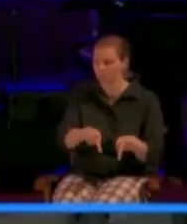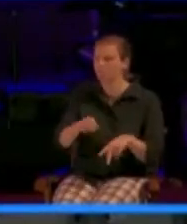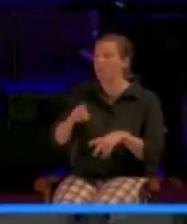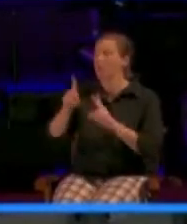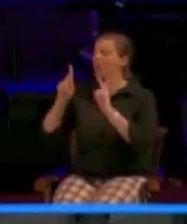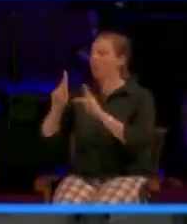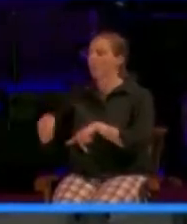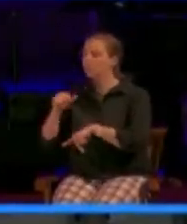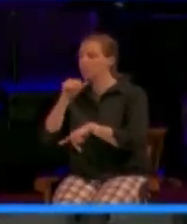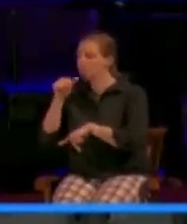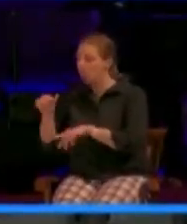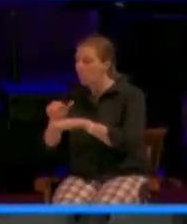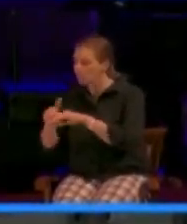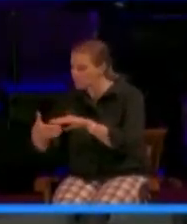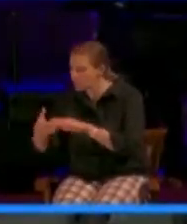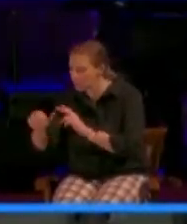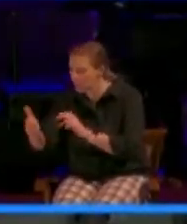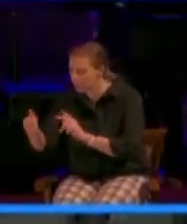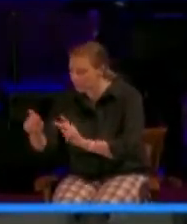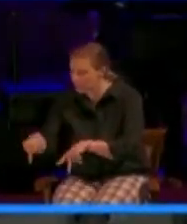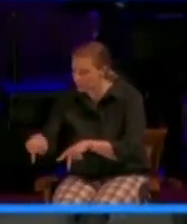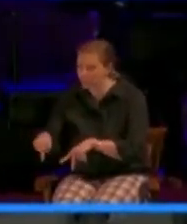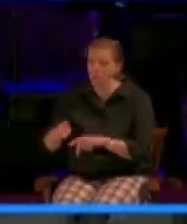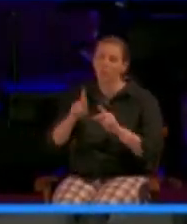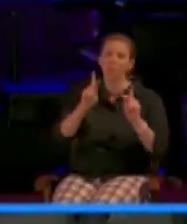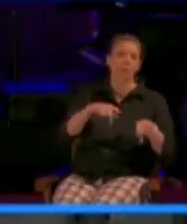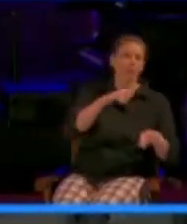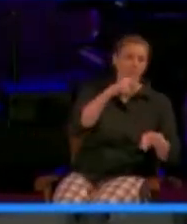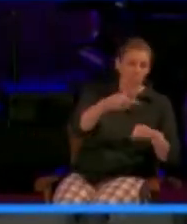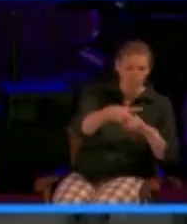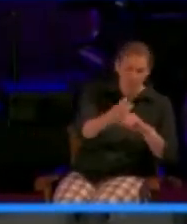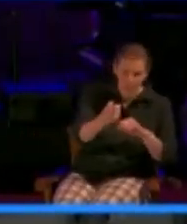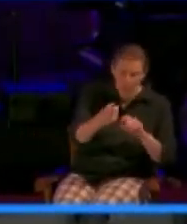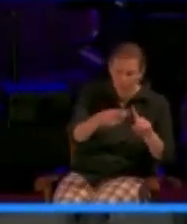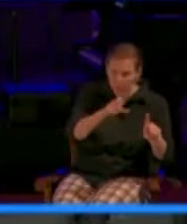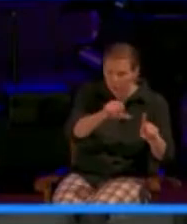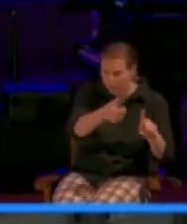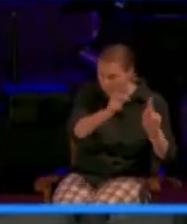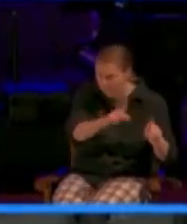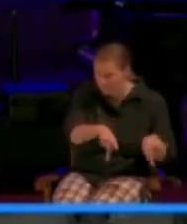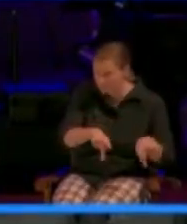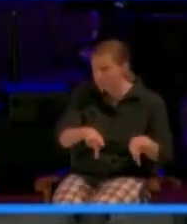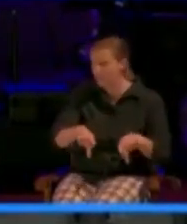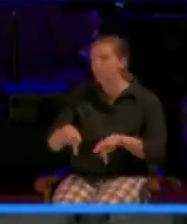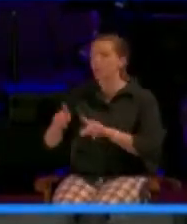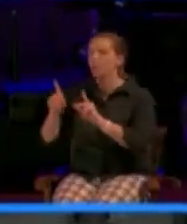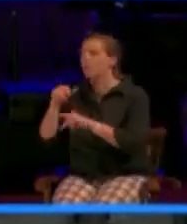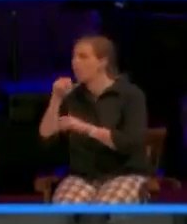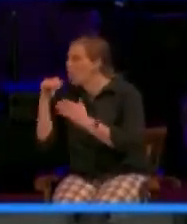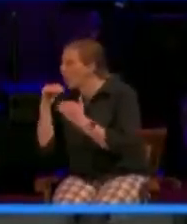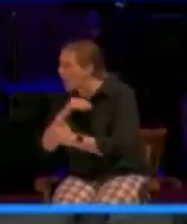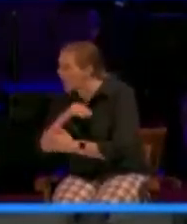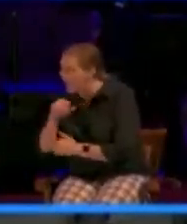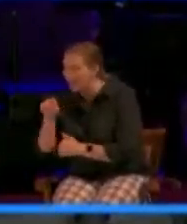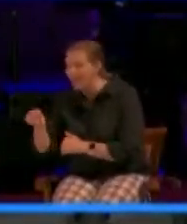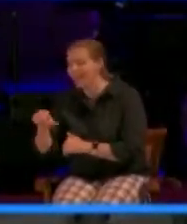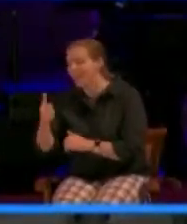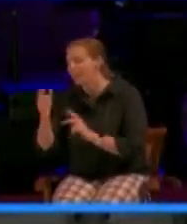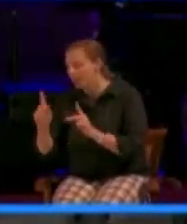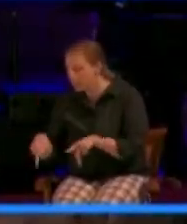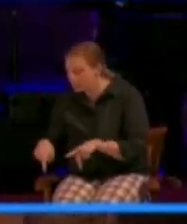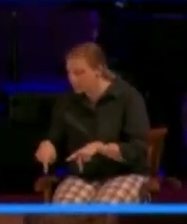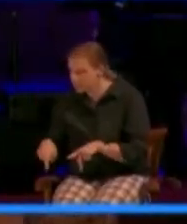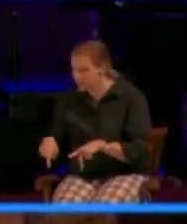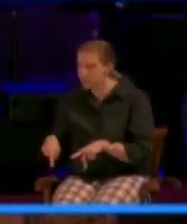that? I don't know. Jesus doesn't tell us, but I'm going to speculate at this point. I think Jesus omits the